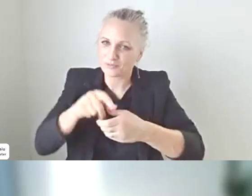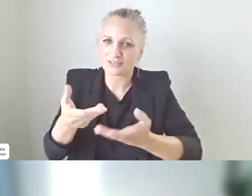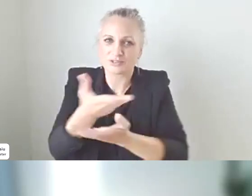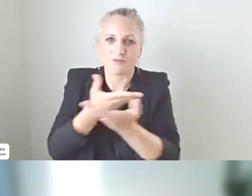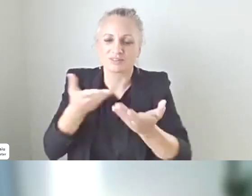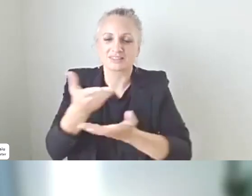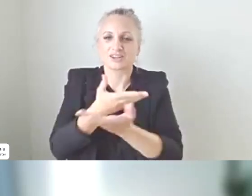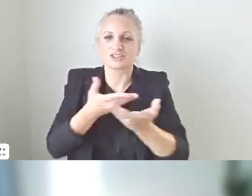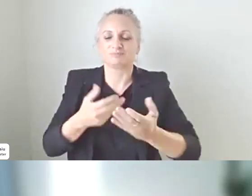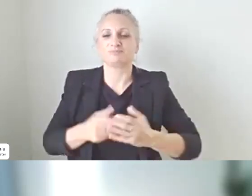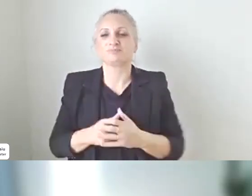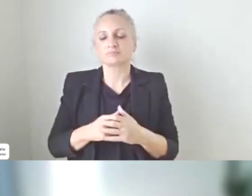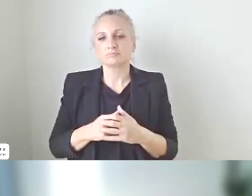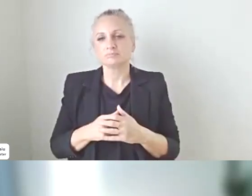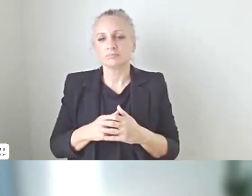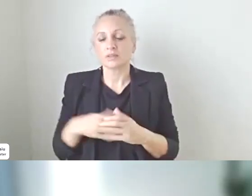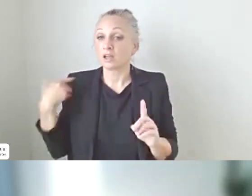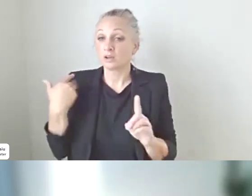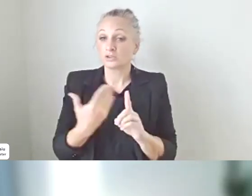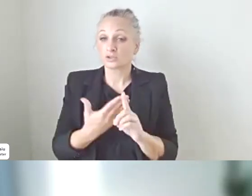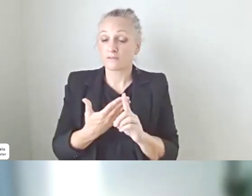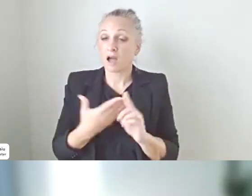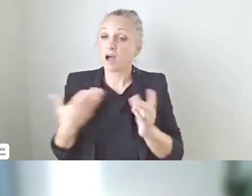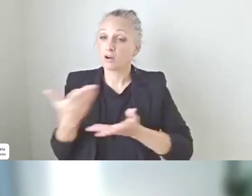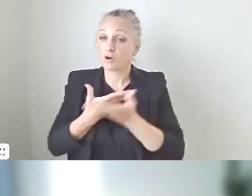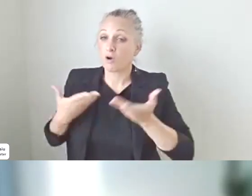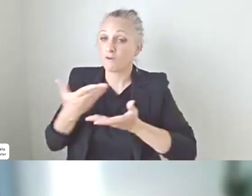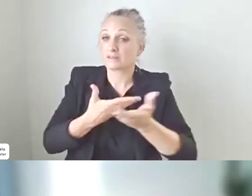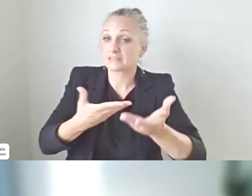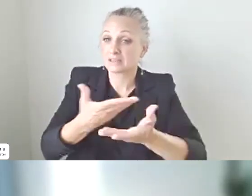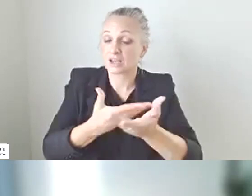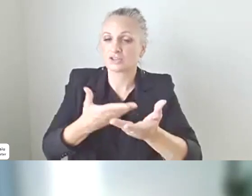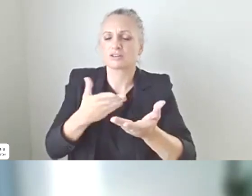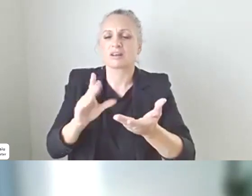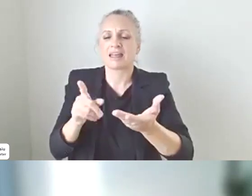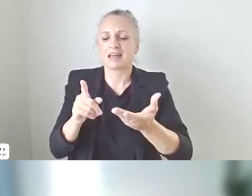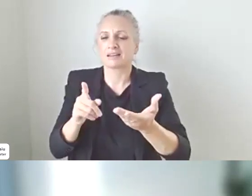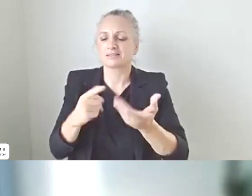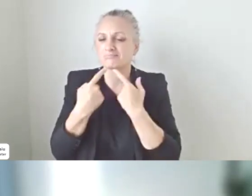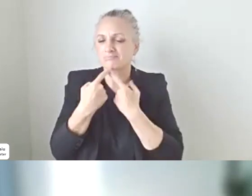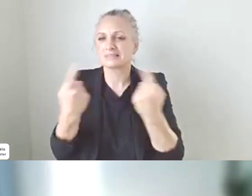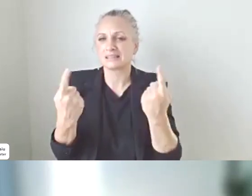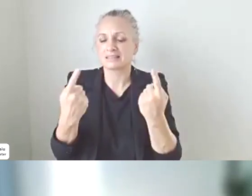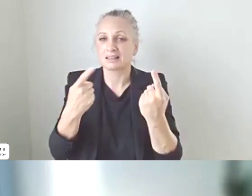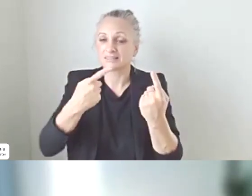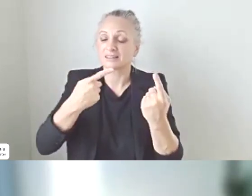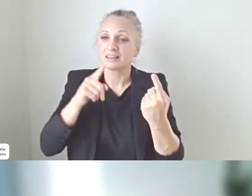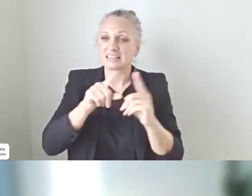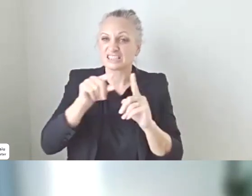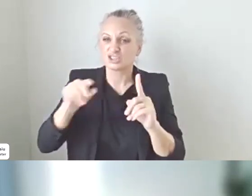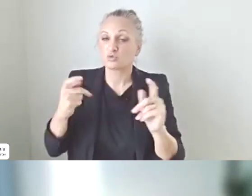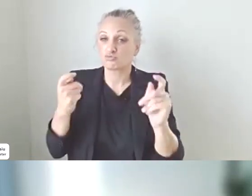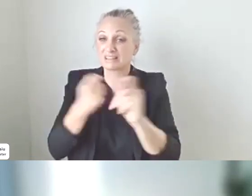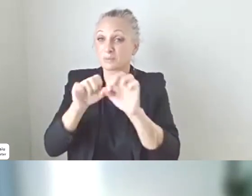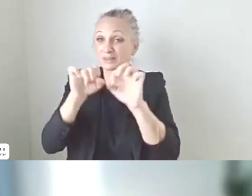we've gotten from the conversation so far, digital technology information systems has a very crucial role, I believe, in promoting inclusion and